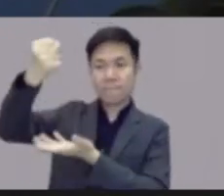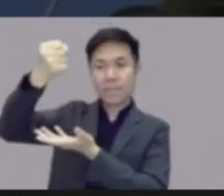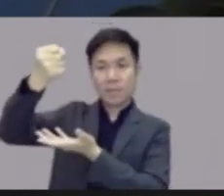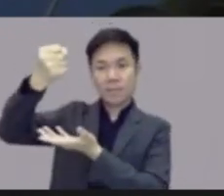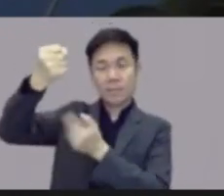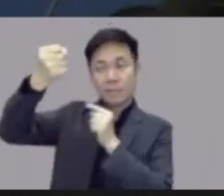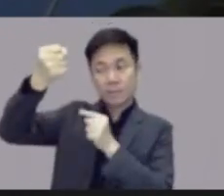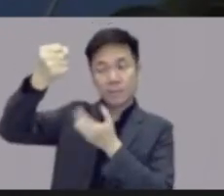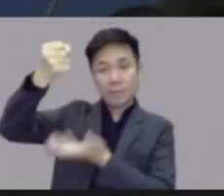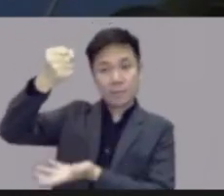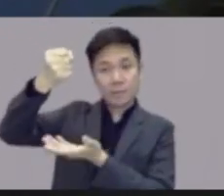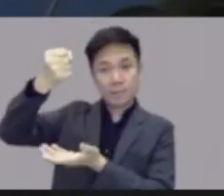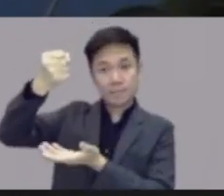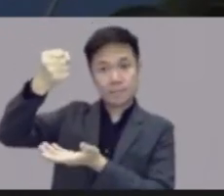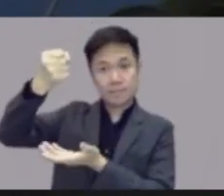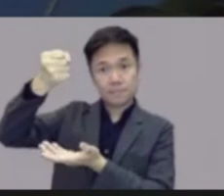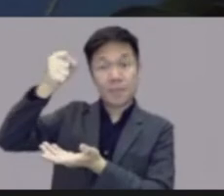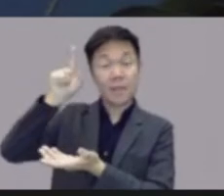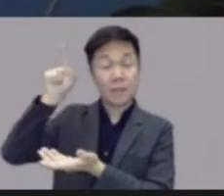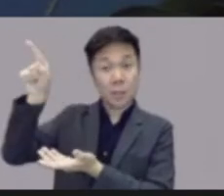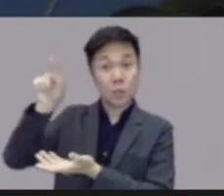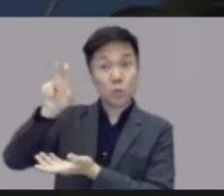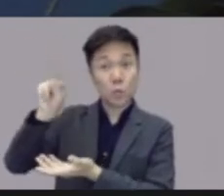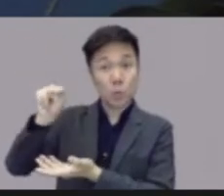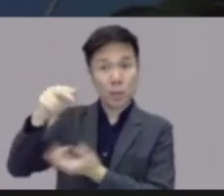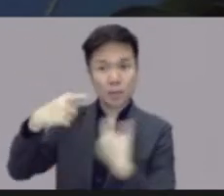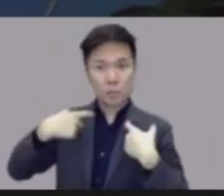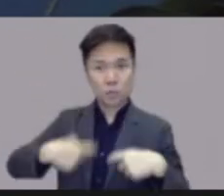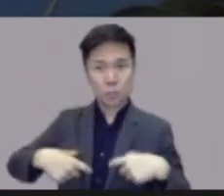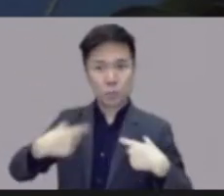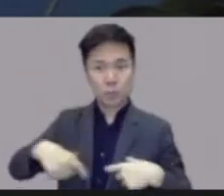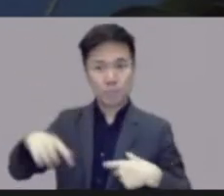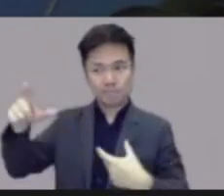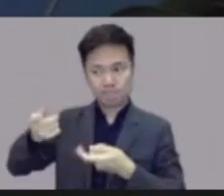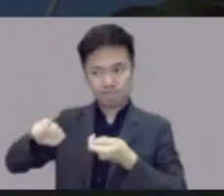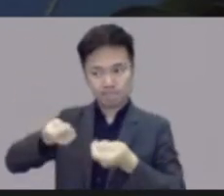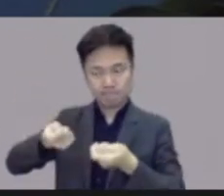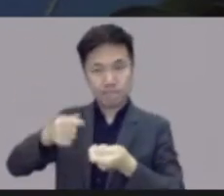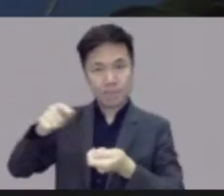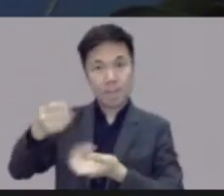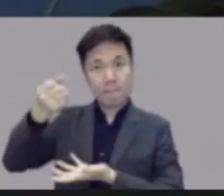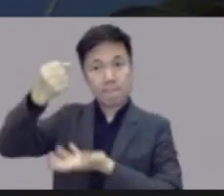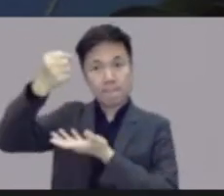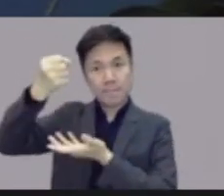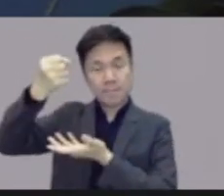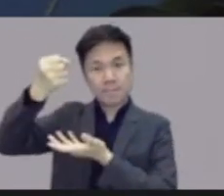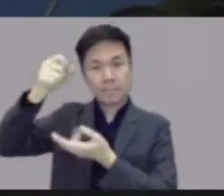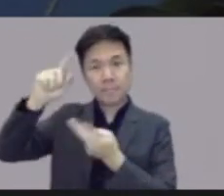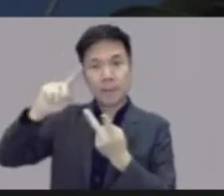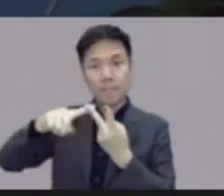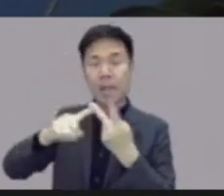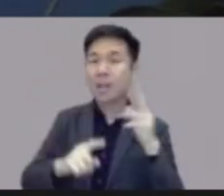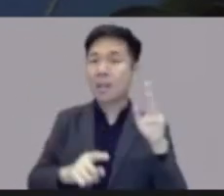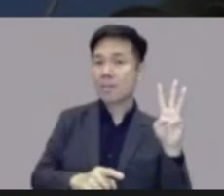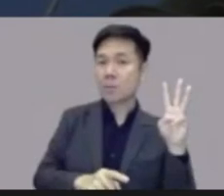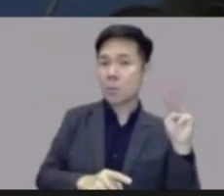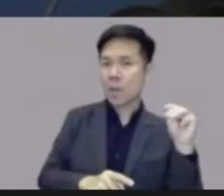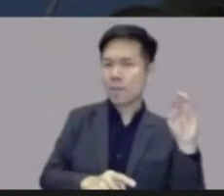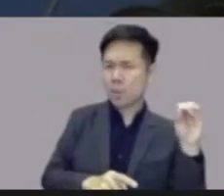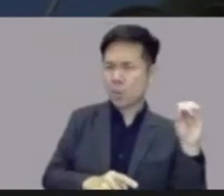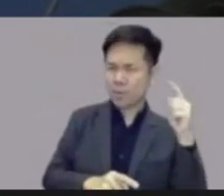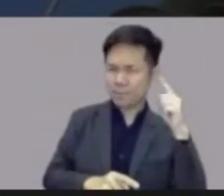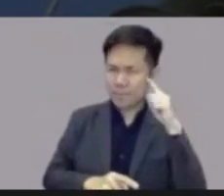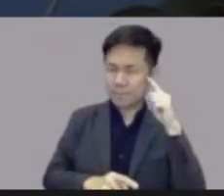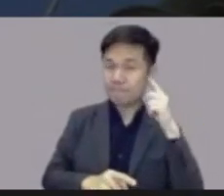secretary U.N Secretary General and wmo I think if I'm not mistaken